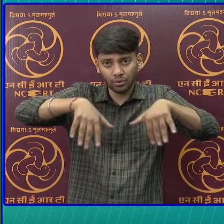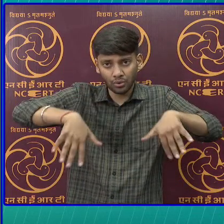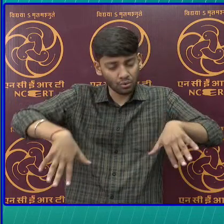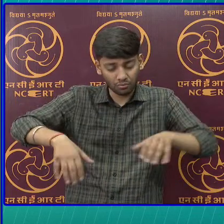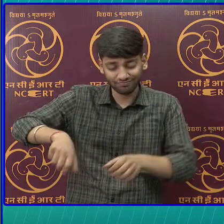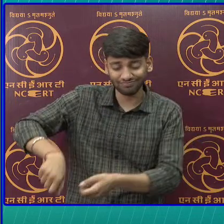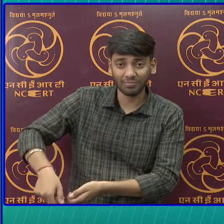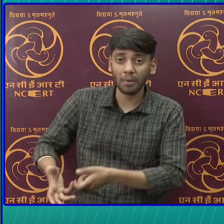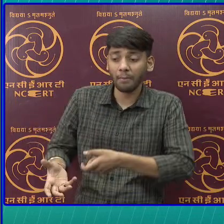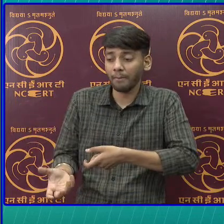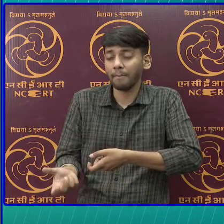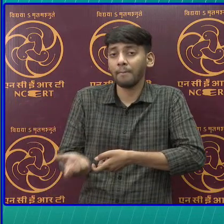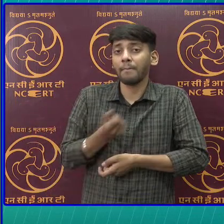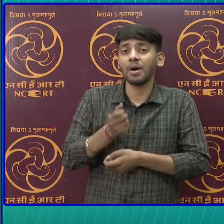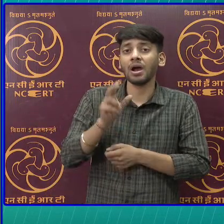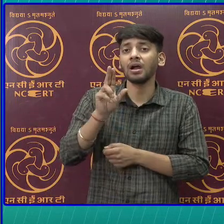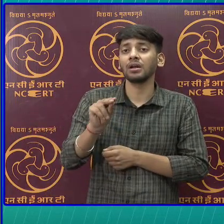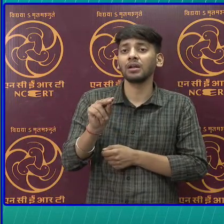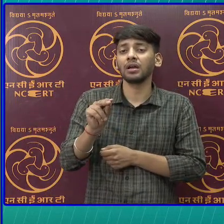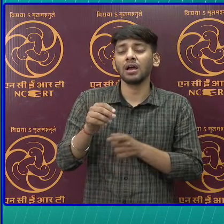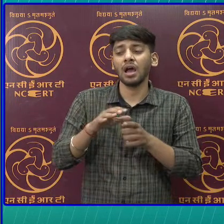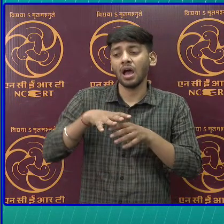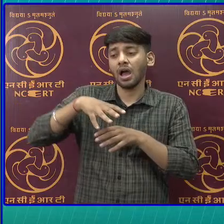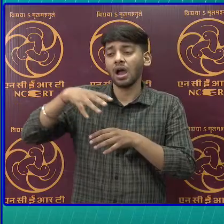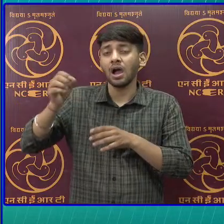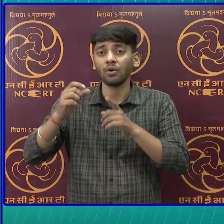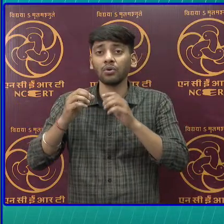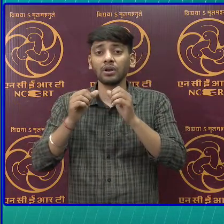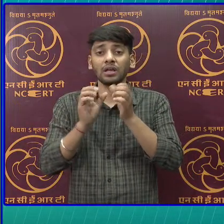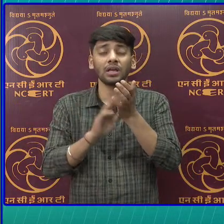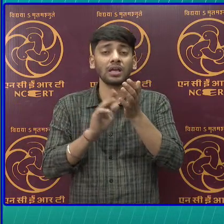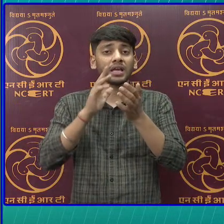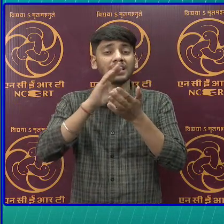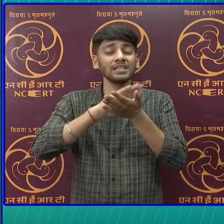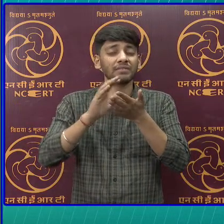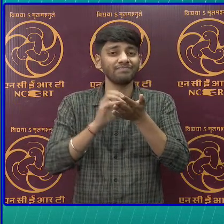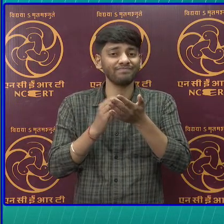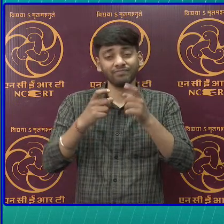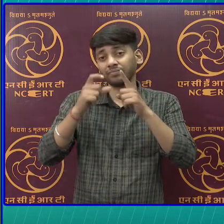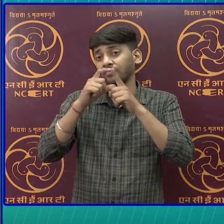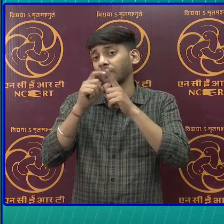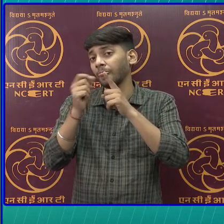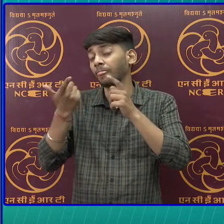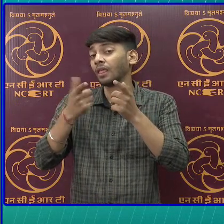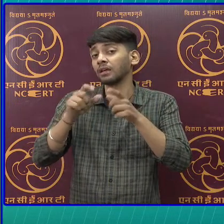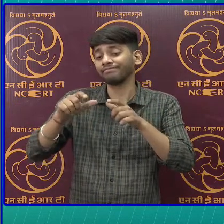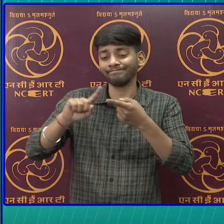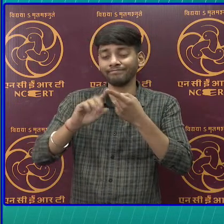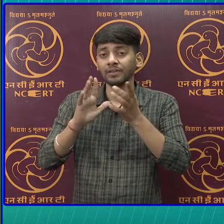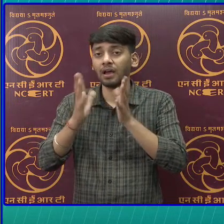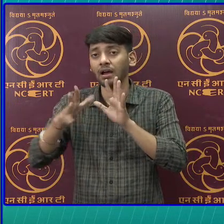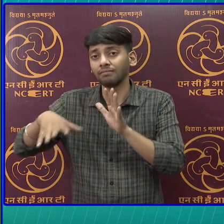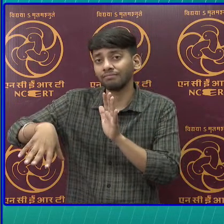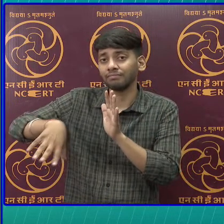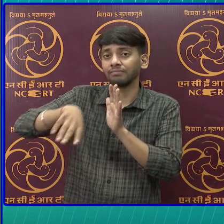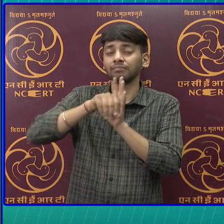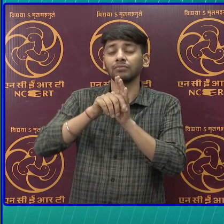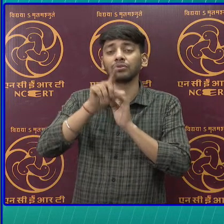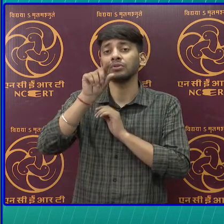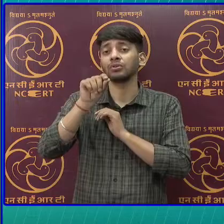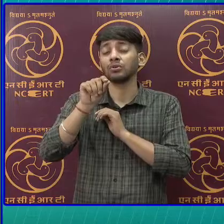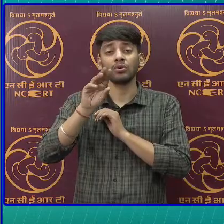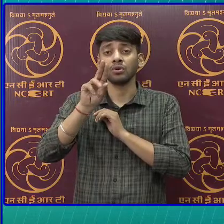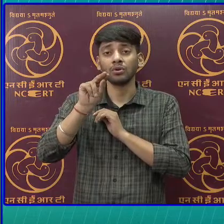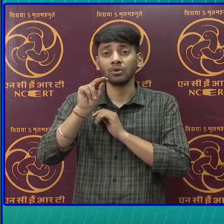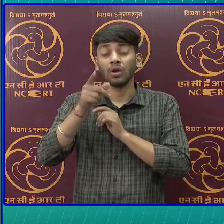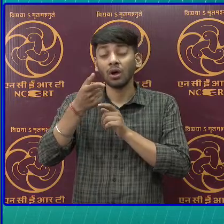out of the anchoring earth. It is to be roped, tied and pulled out, snapped out